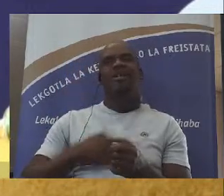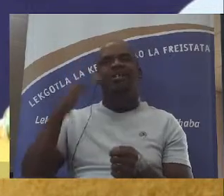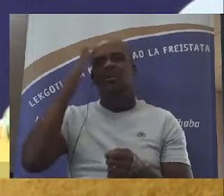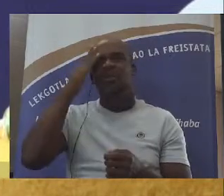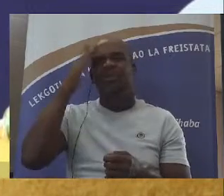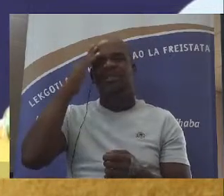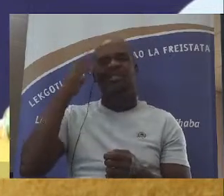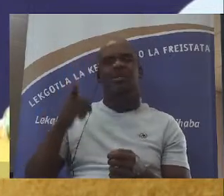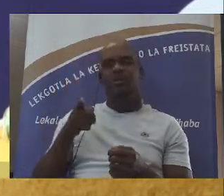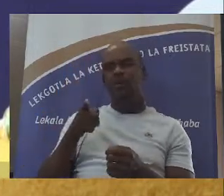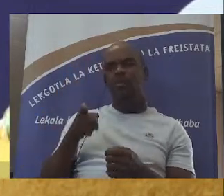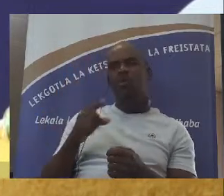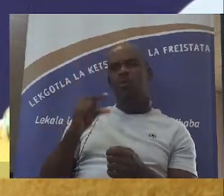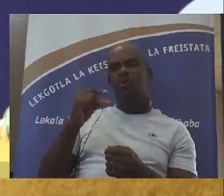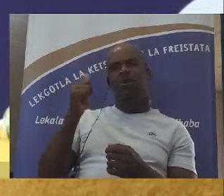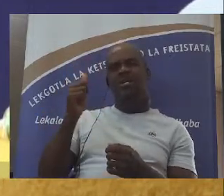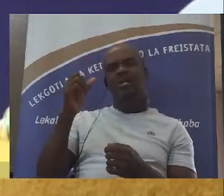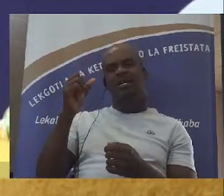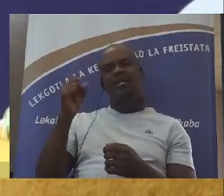kapa gas